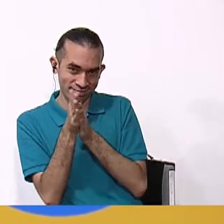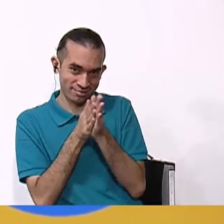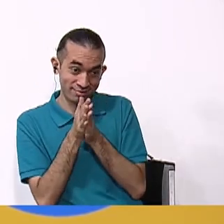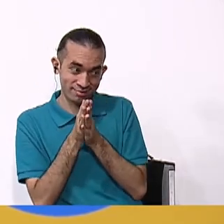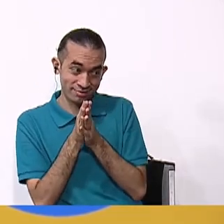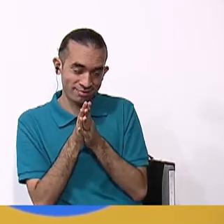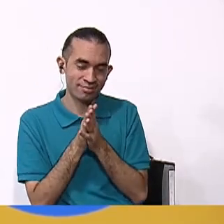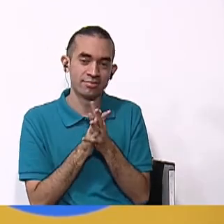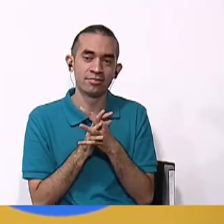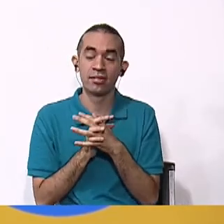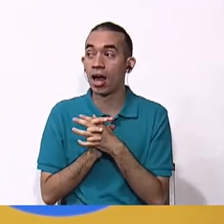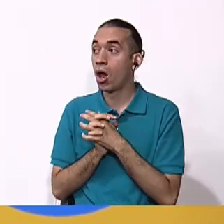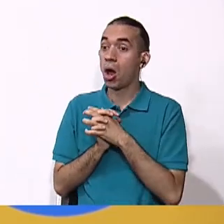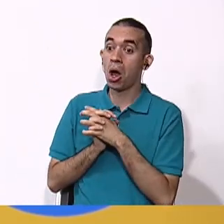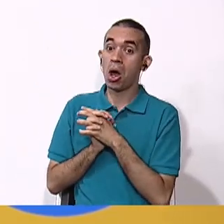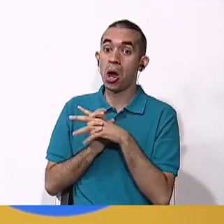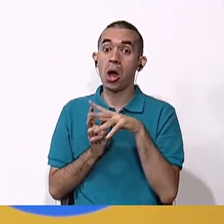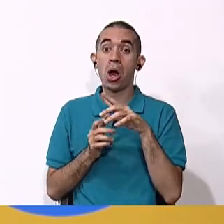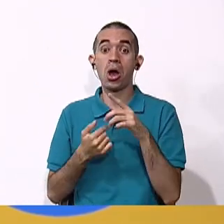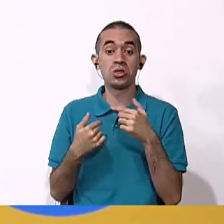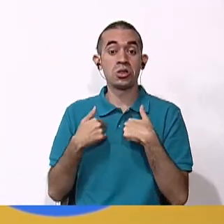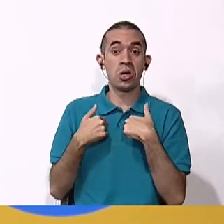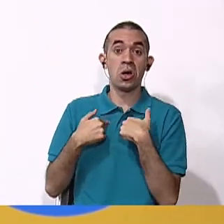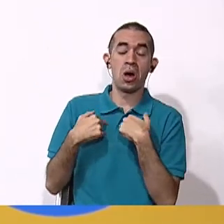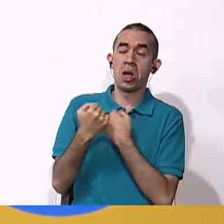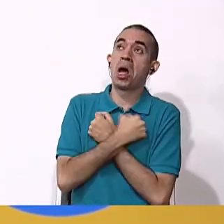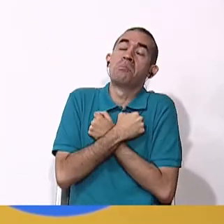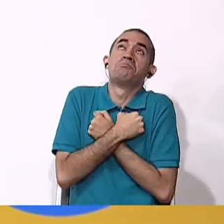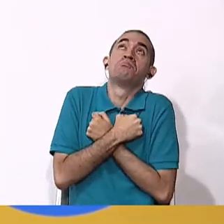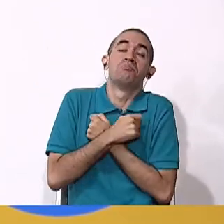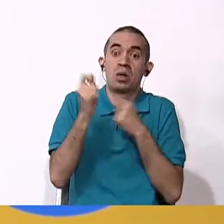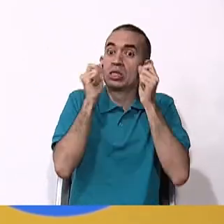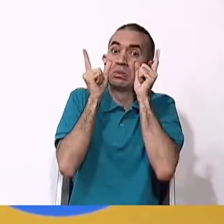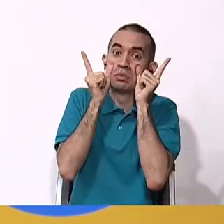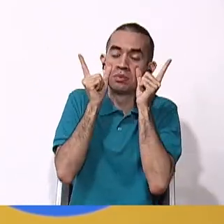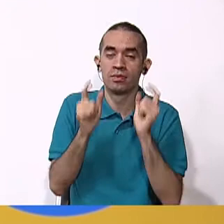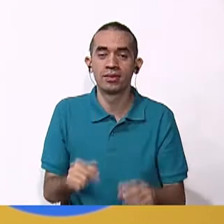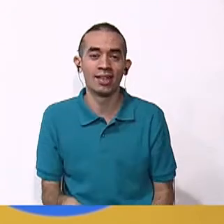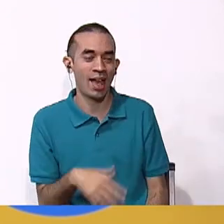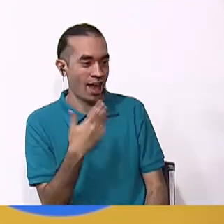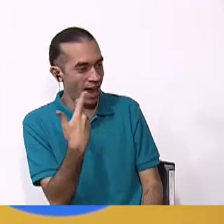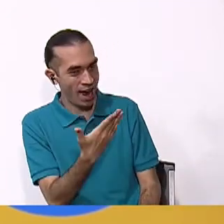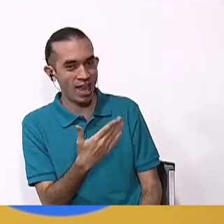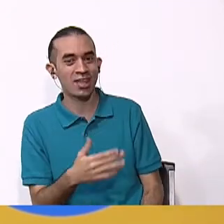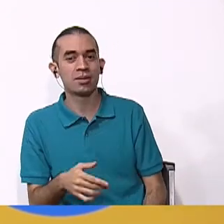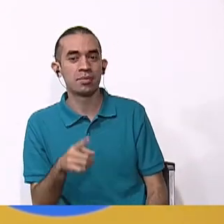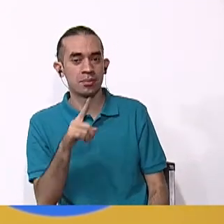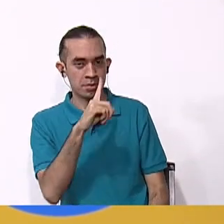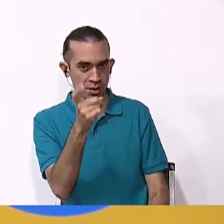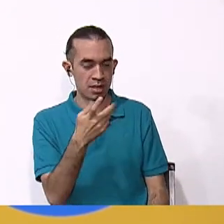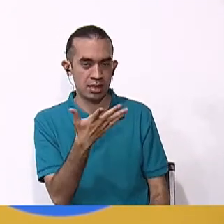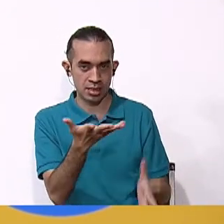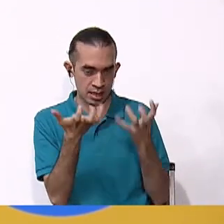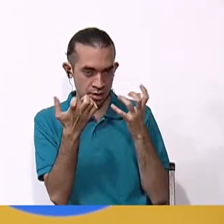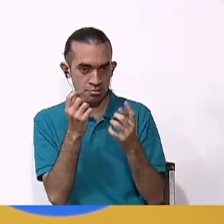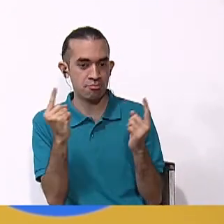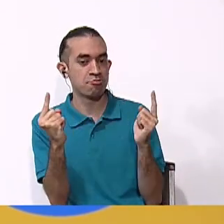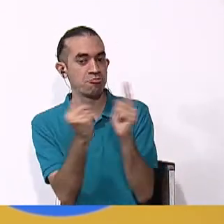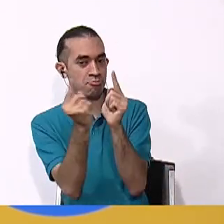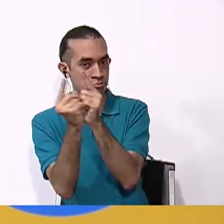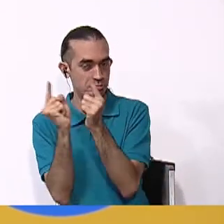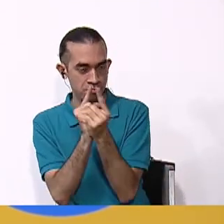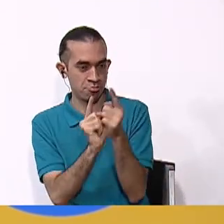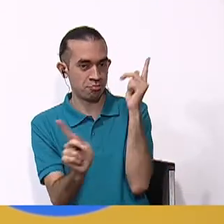you. Teacher, I love surprises. Well, Do you want to meet